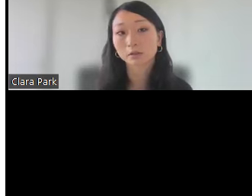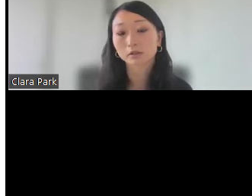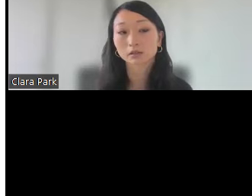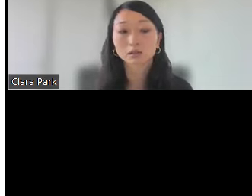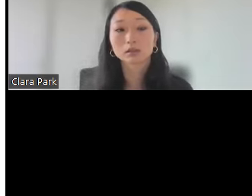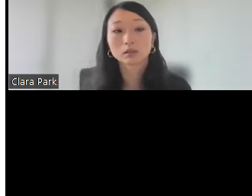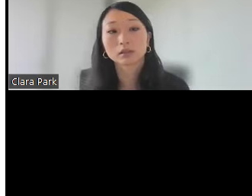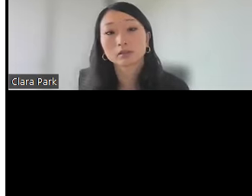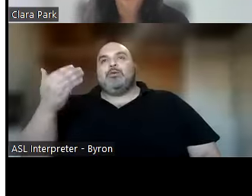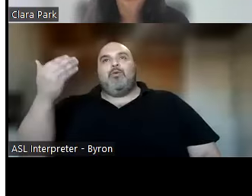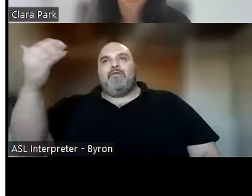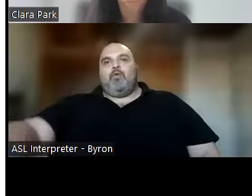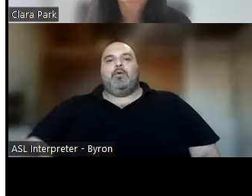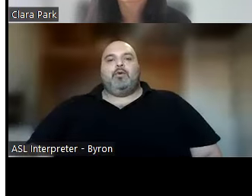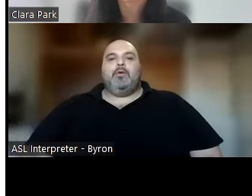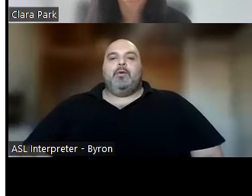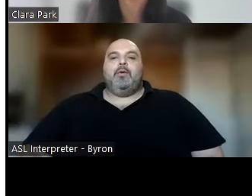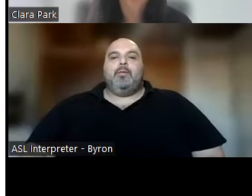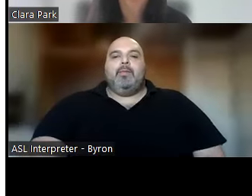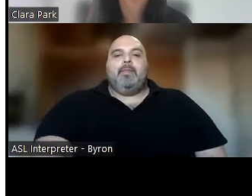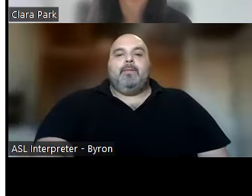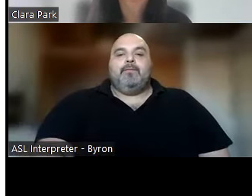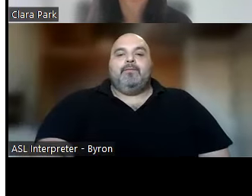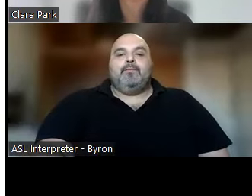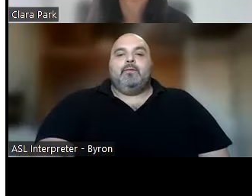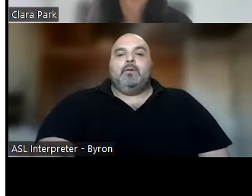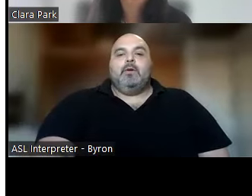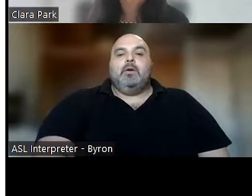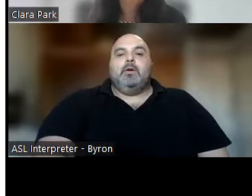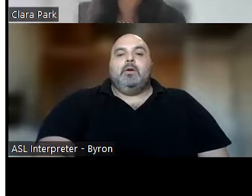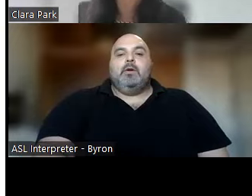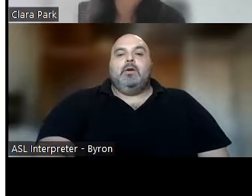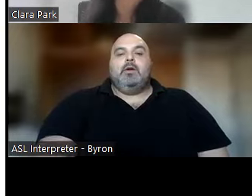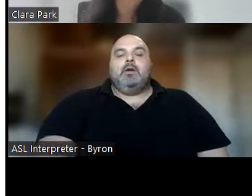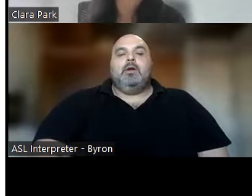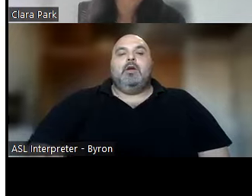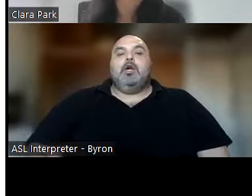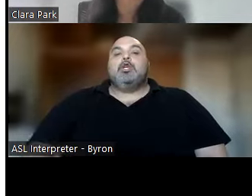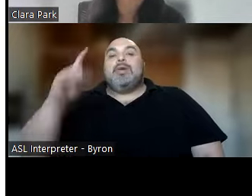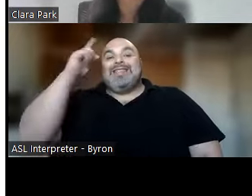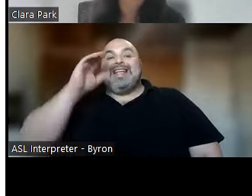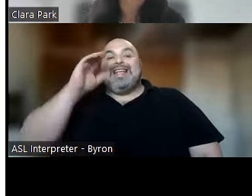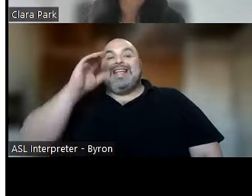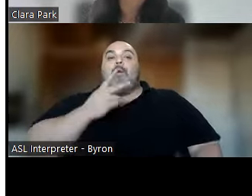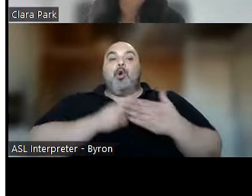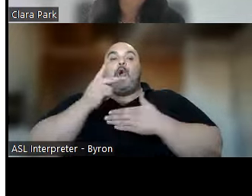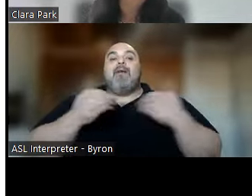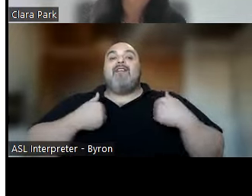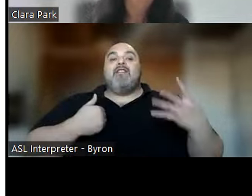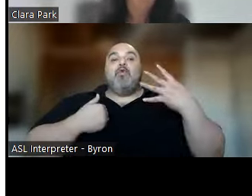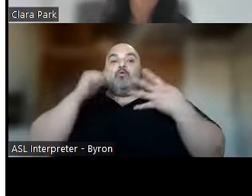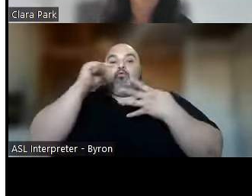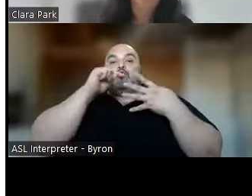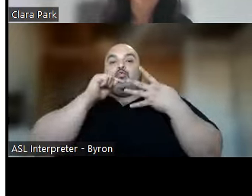moving forward. Next slide, please. So we like to think of our program as having 4 main